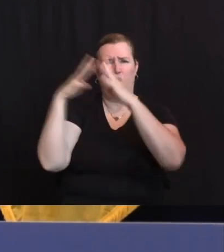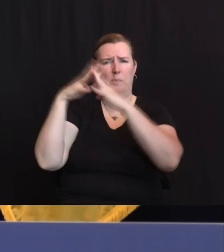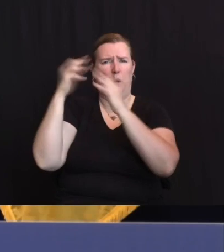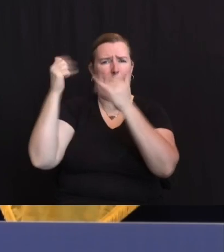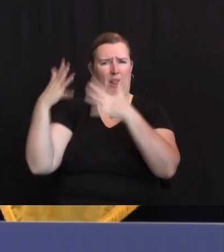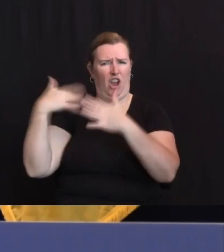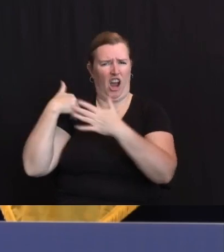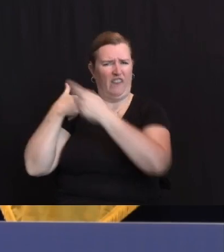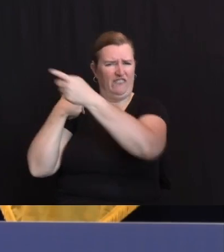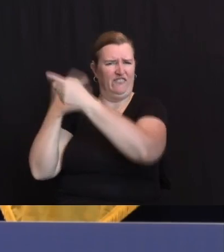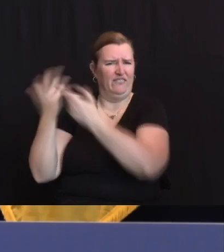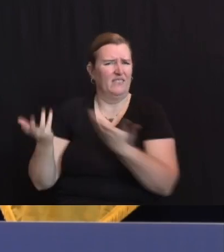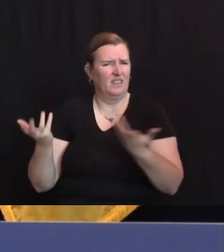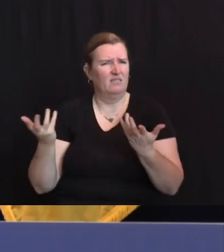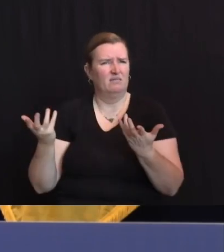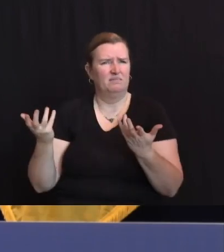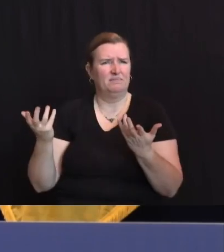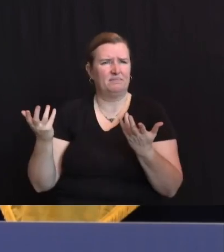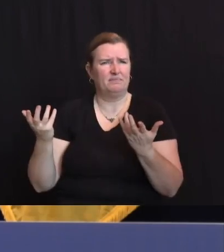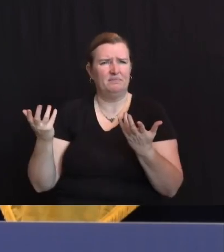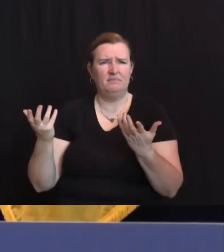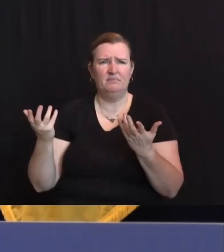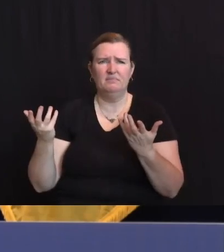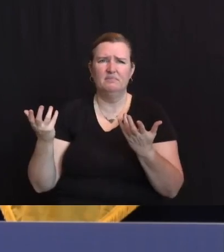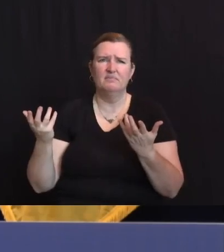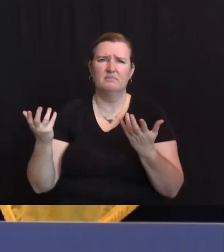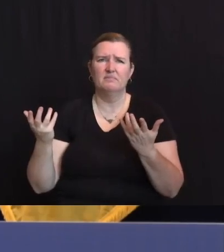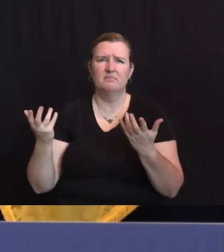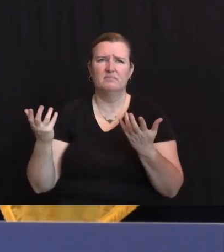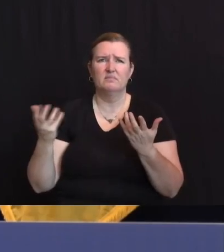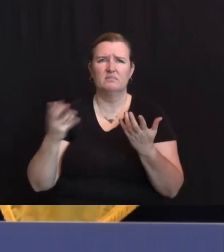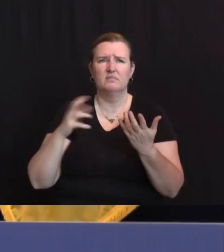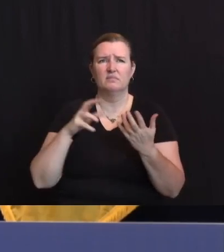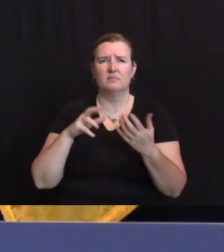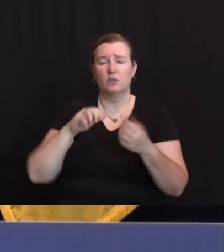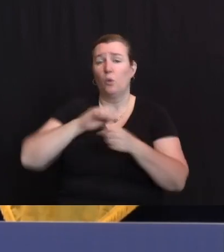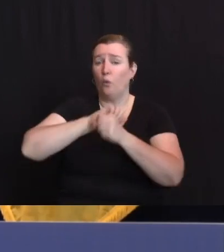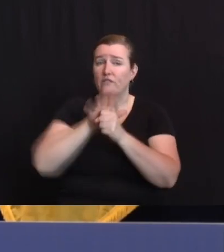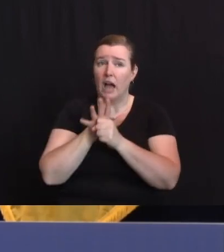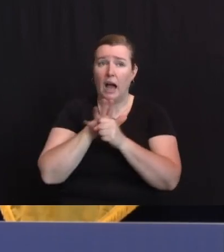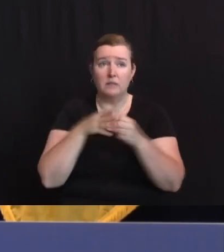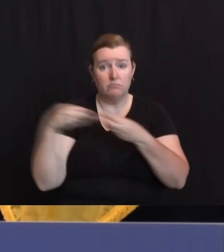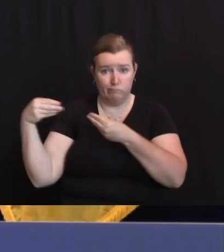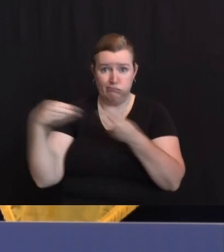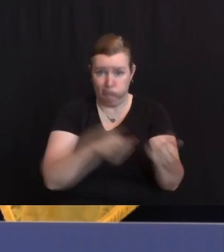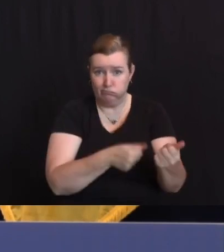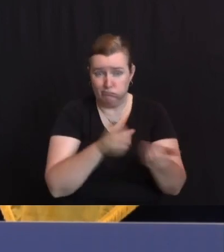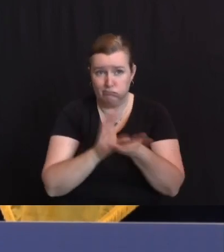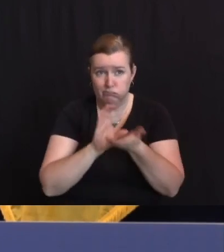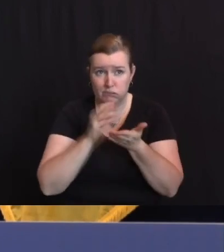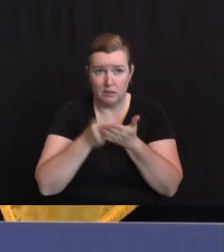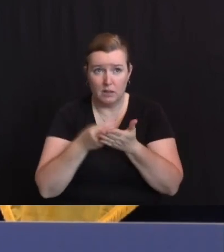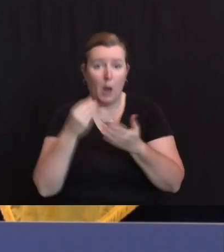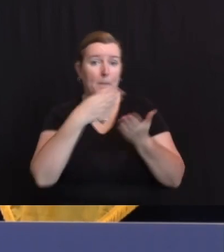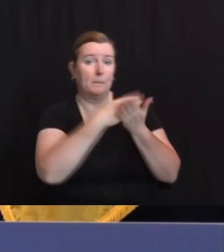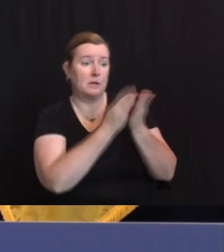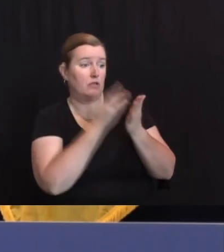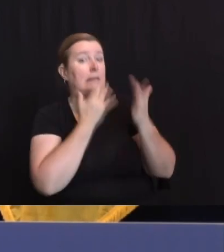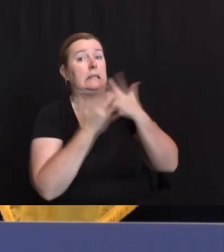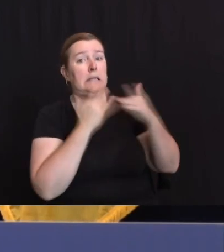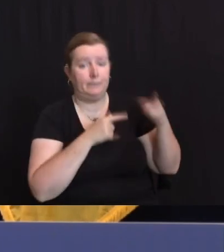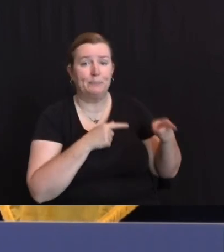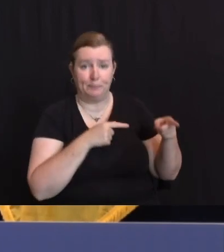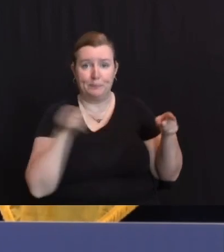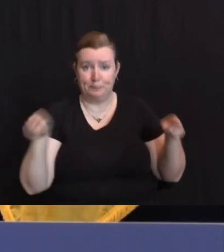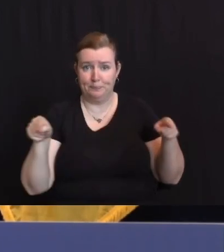expenses and documented revenue shortfalls. Can you support those restrictions on the aid? Do you think putting such limits on aid could be a